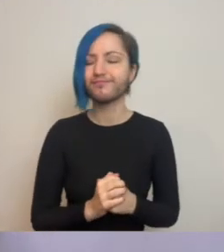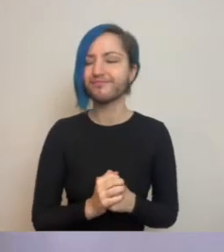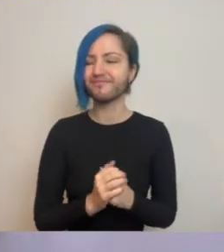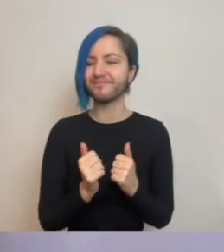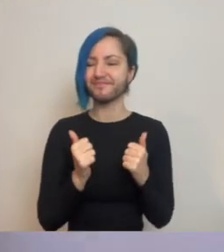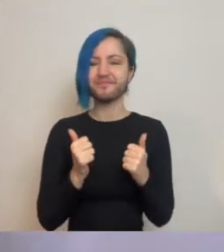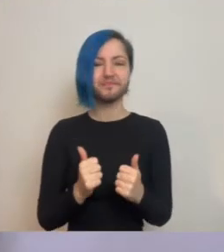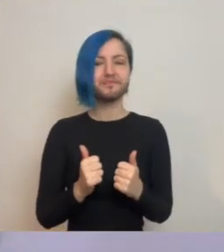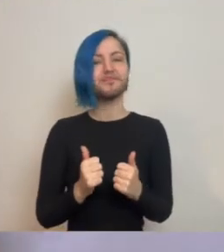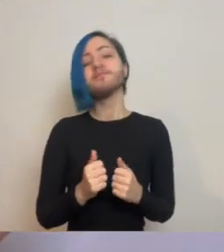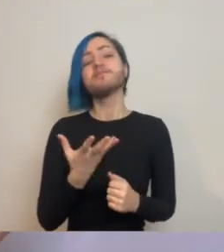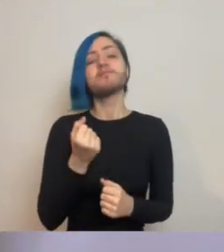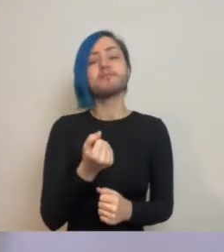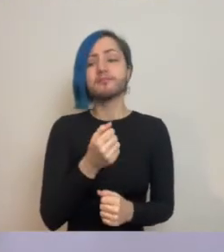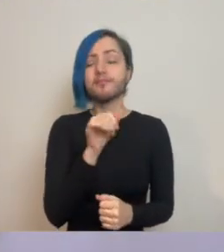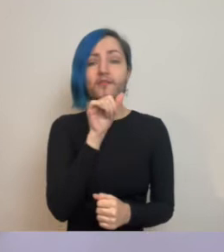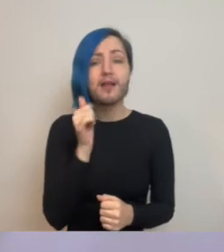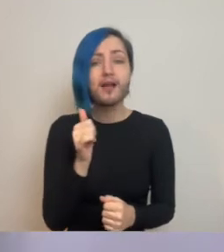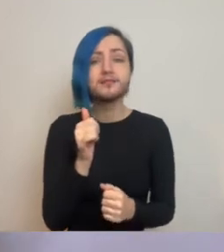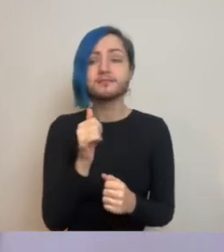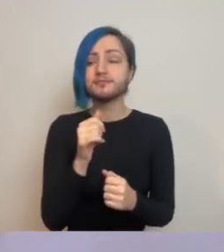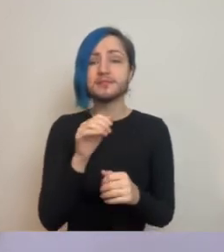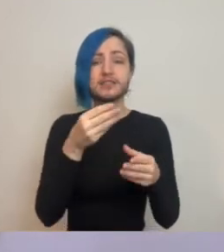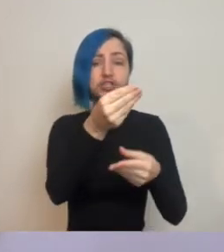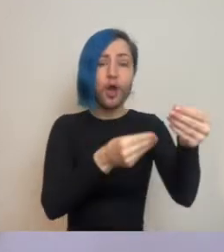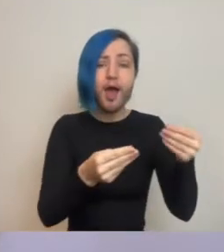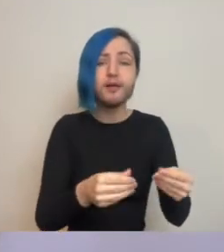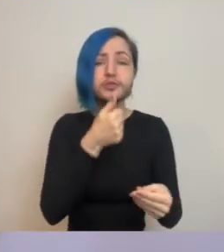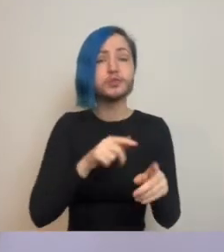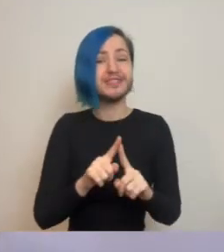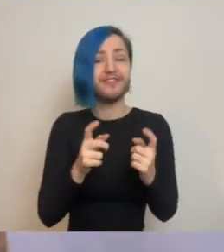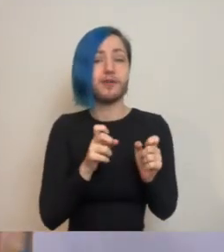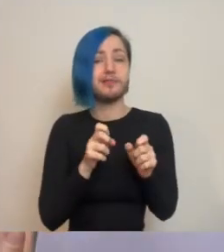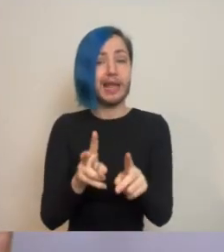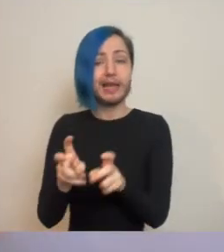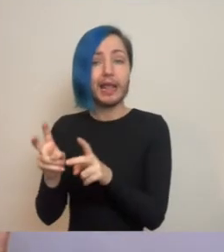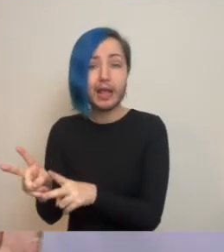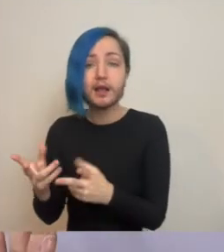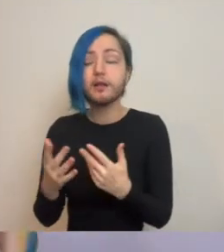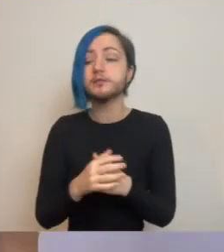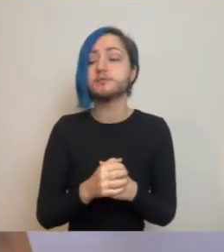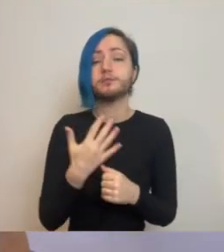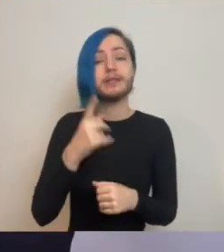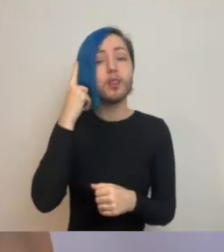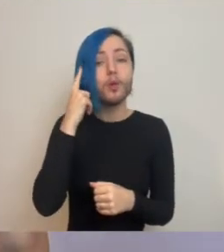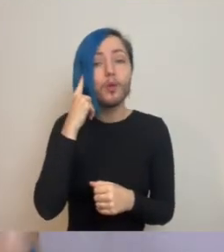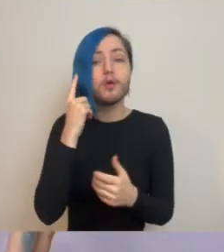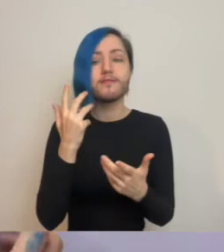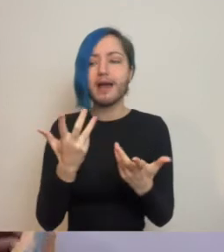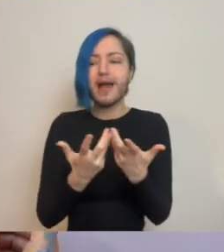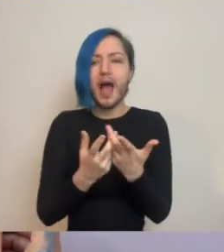Okay, great. So I've got a really nice couple of collages here that are using some different techniques, and we've thought about how to